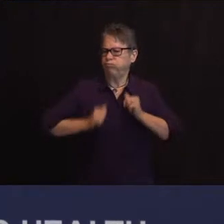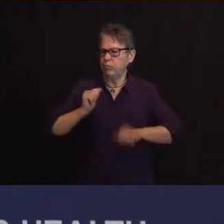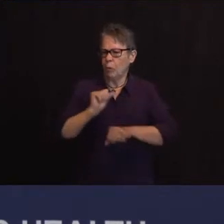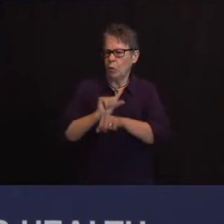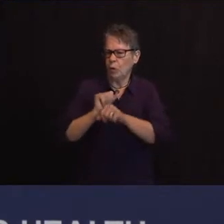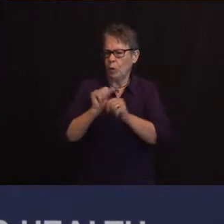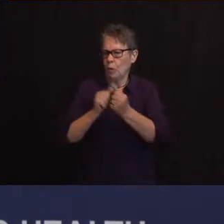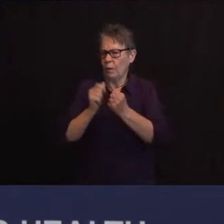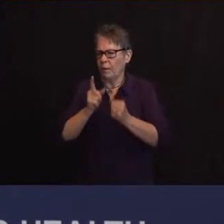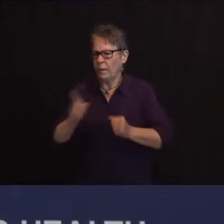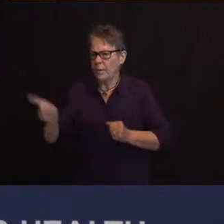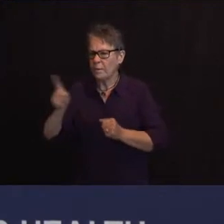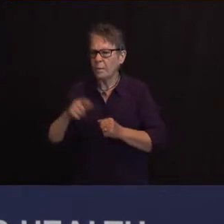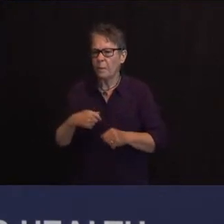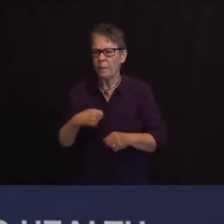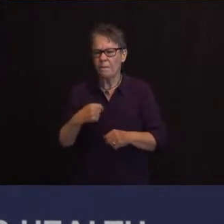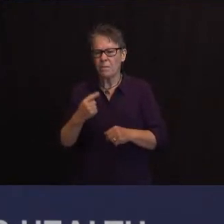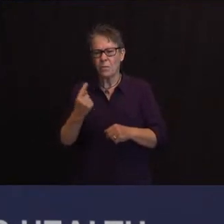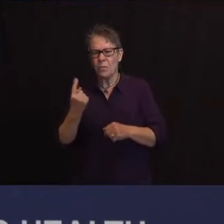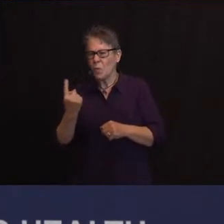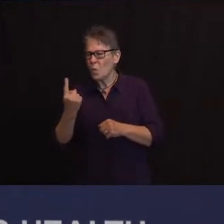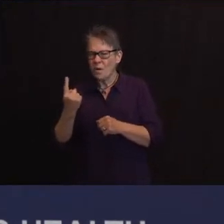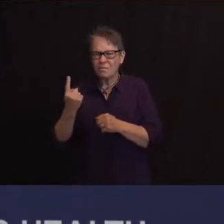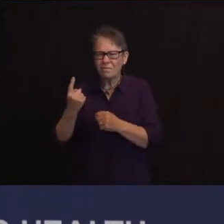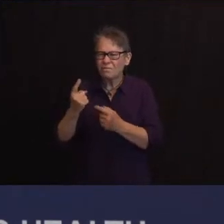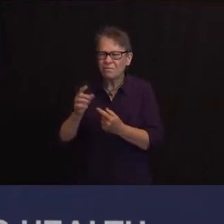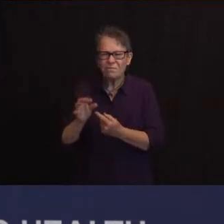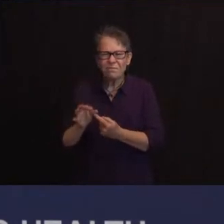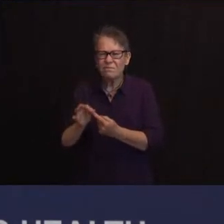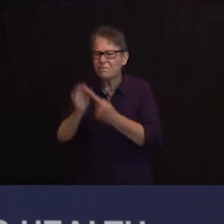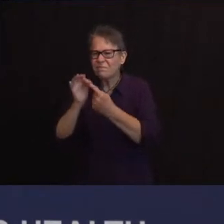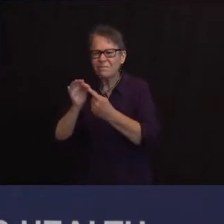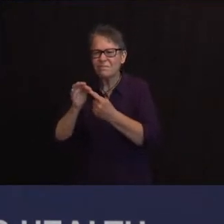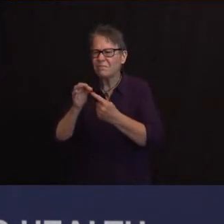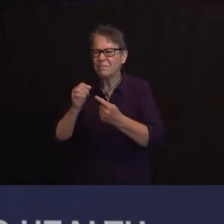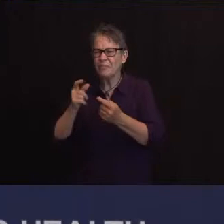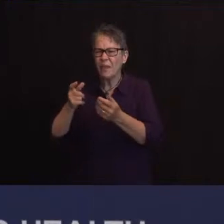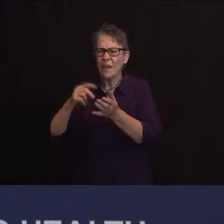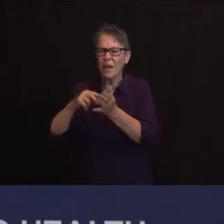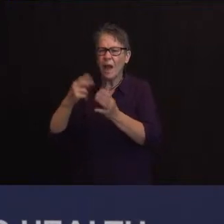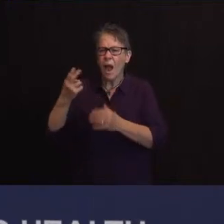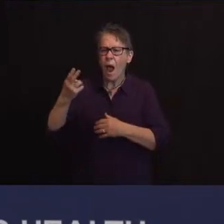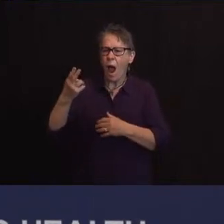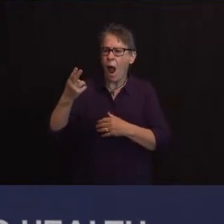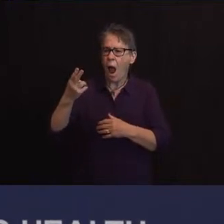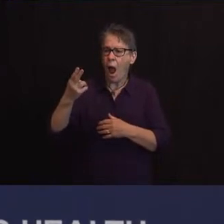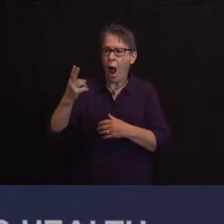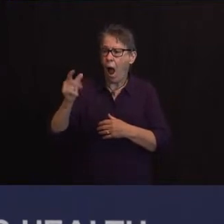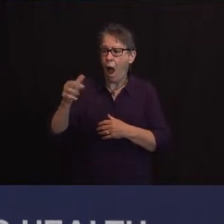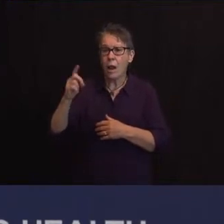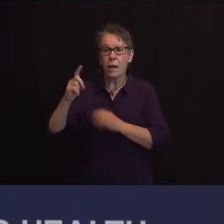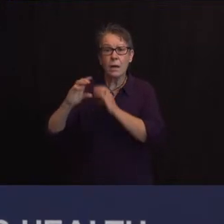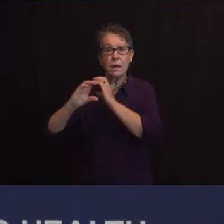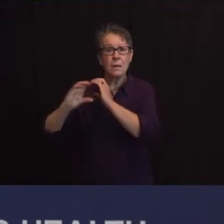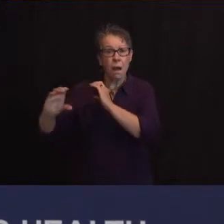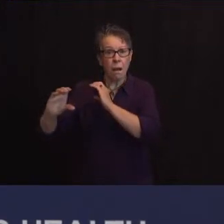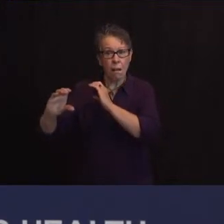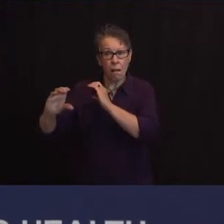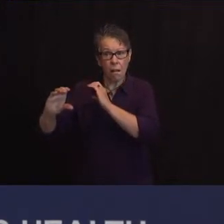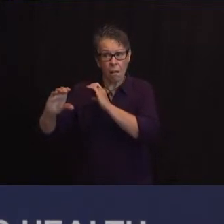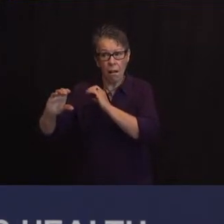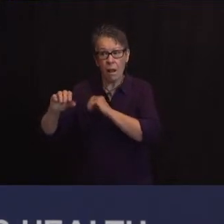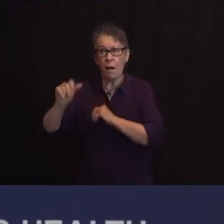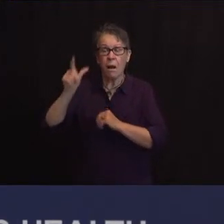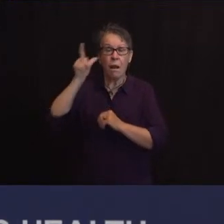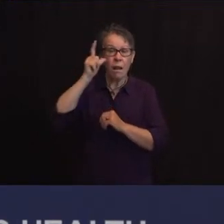a loophole that covered the Holland and Lincoln tunnels but didn't cover the George Washington Bridge, which makes no